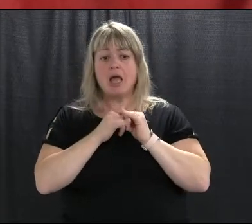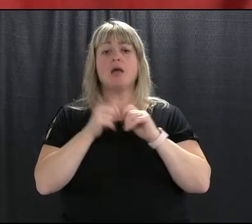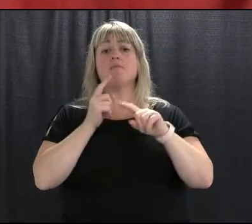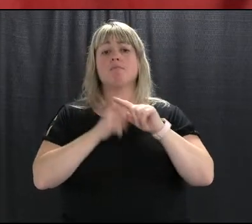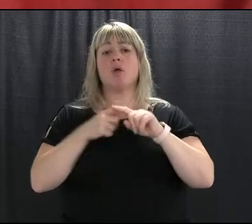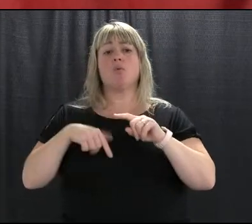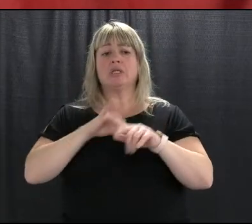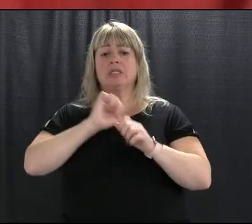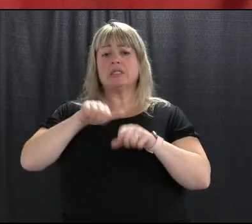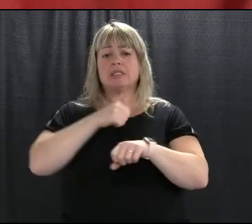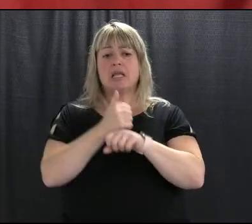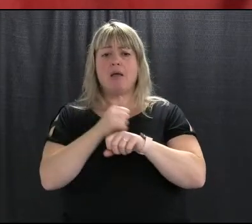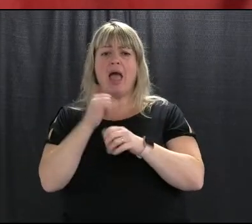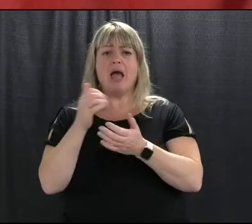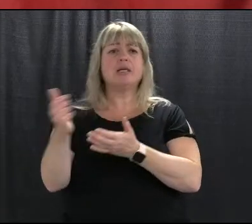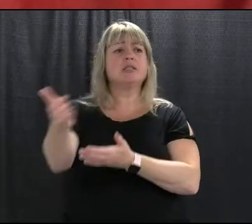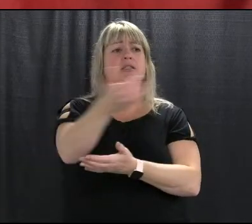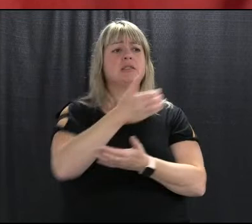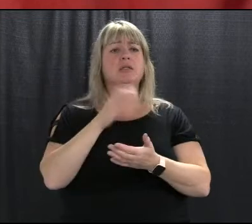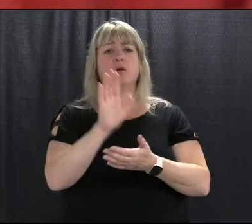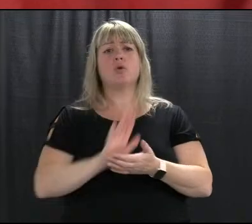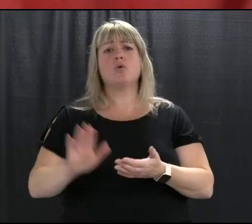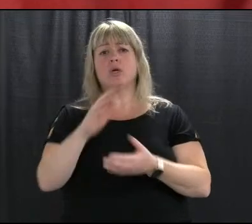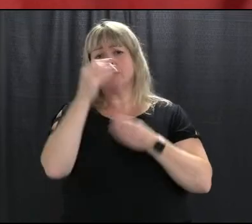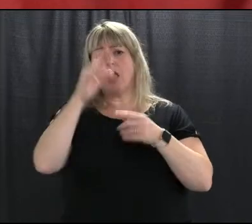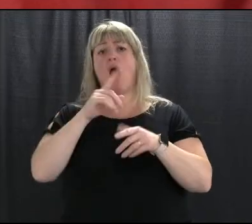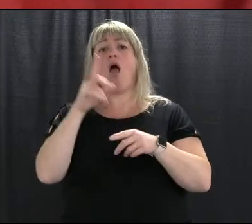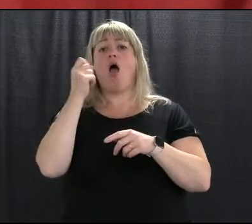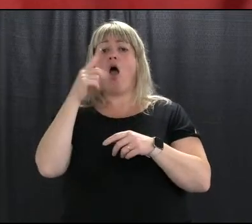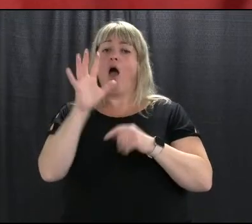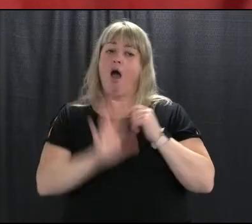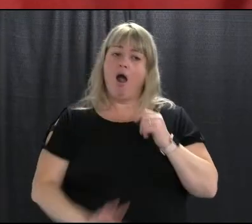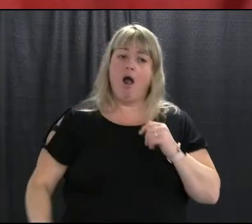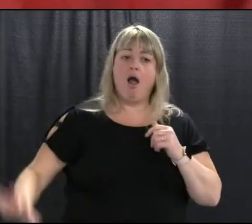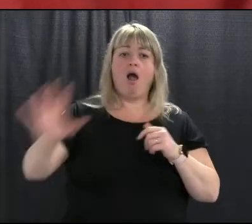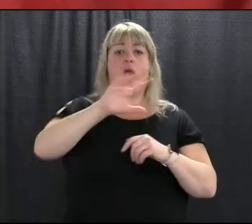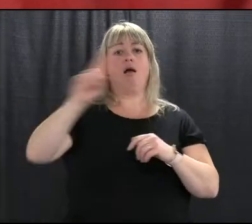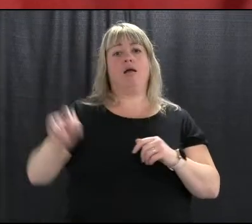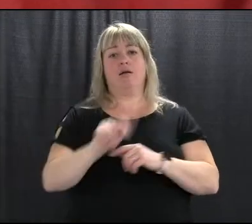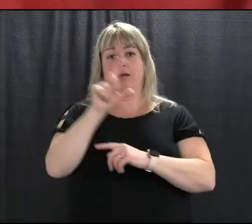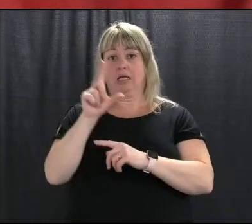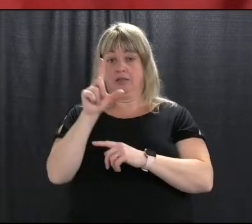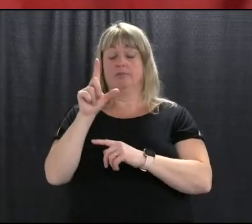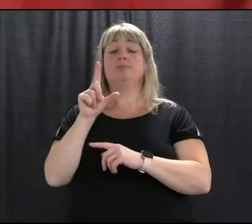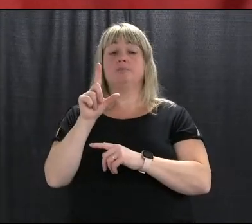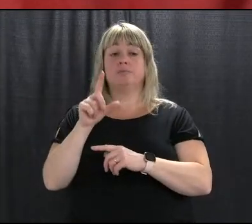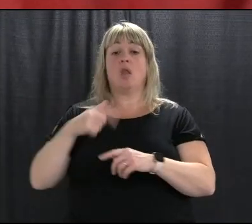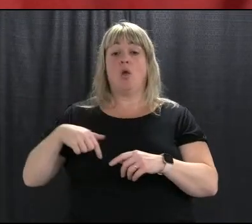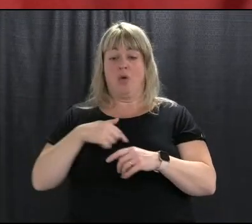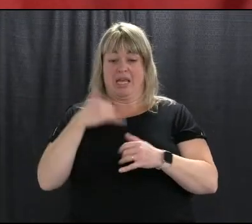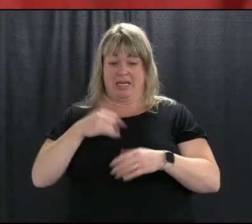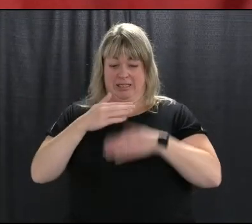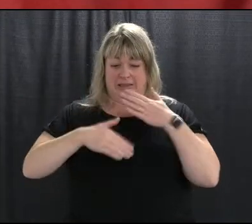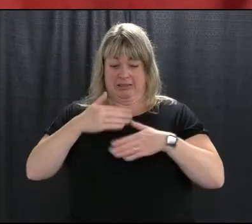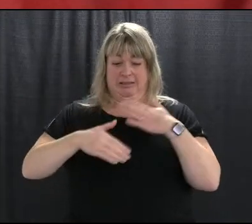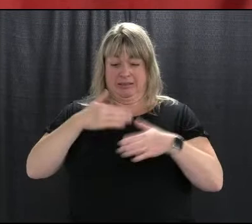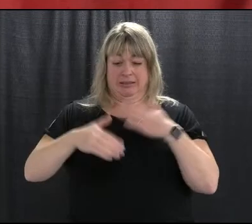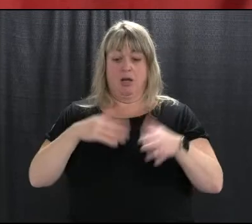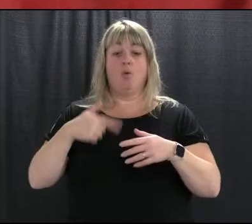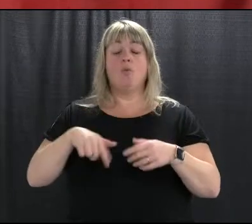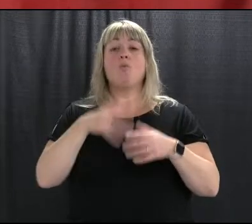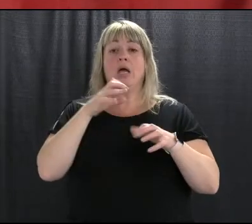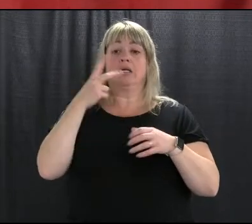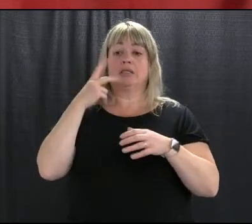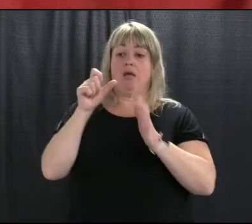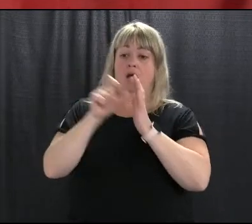and standardized data collection across all 5 health zones. These short-term actions will allow us to ensure that no